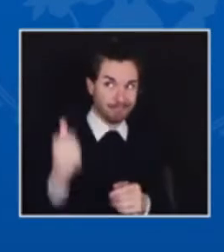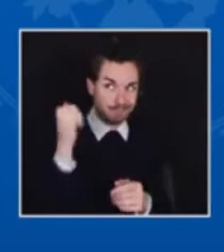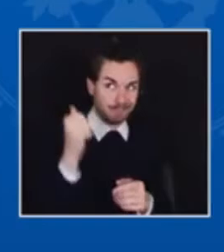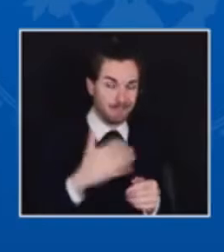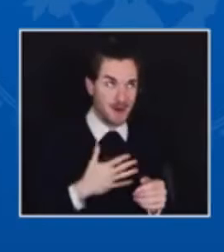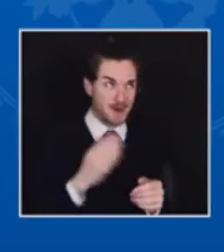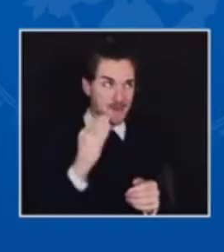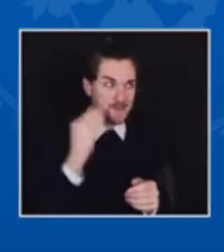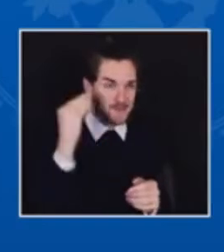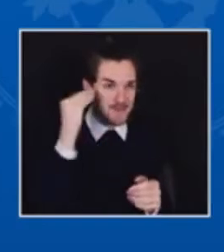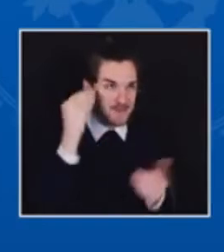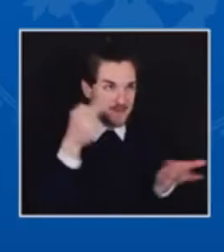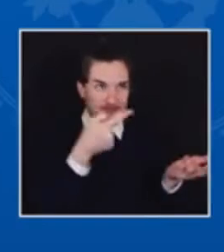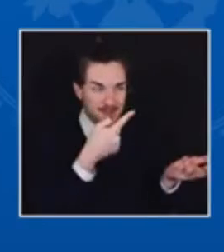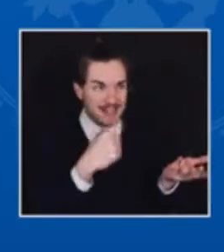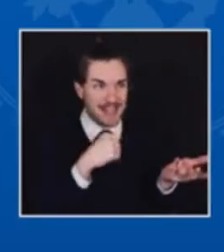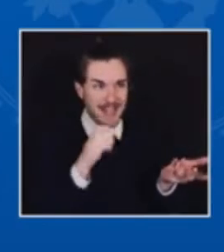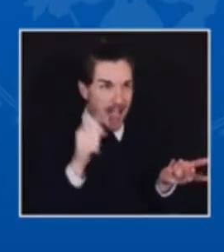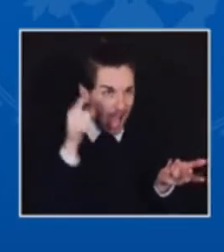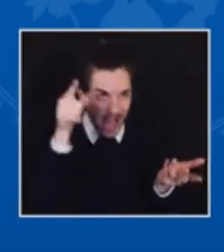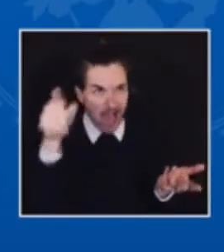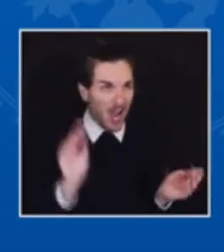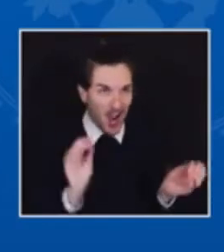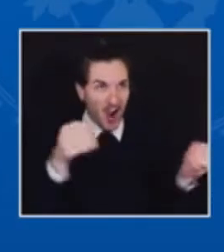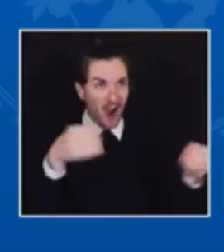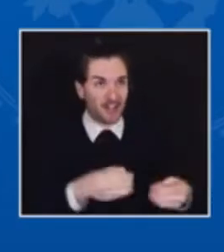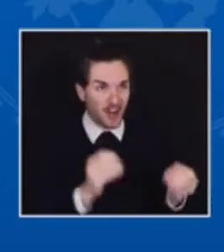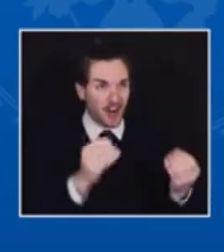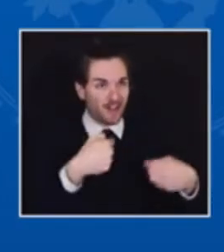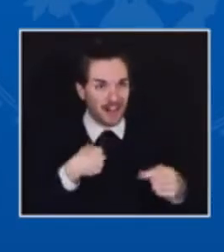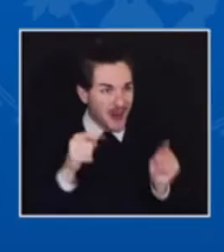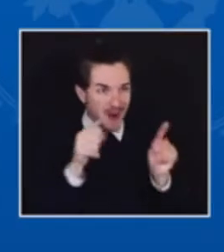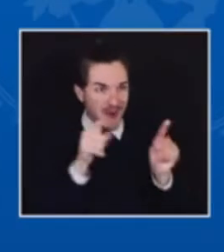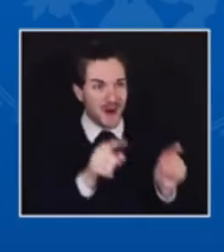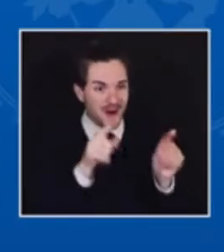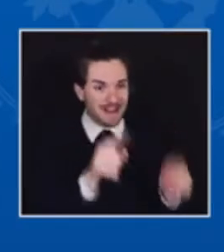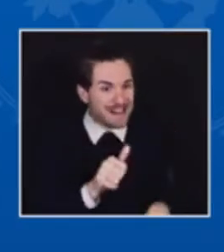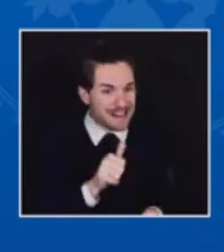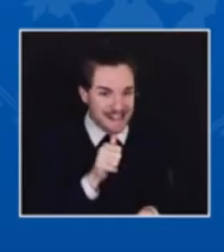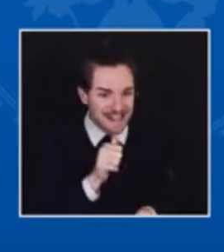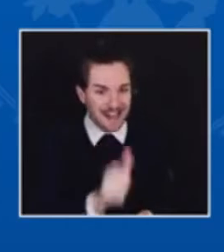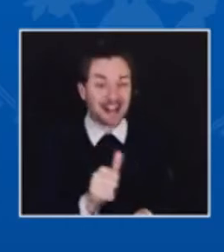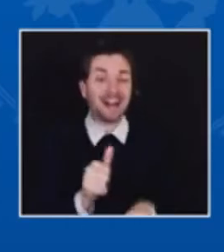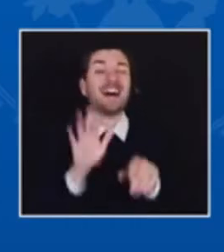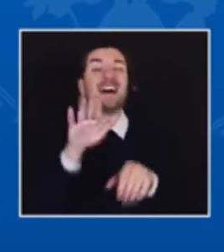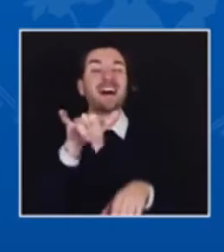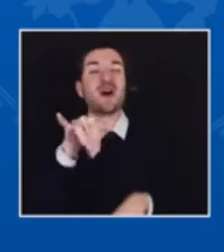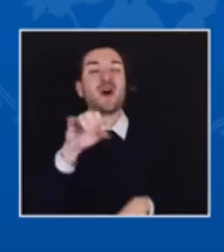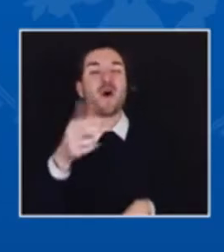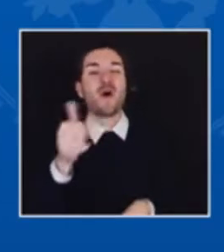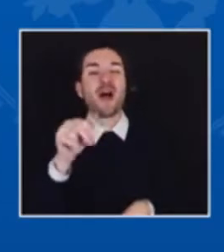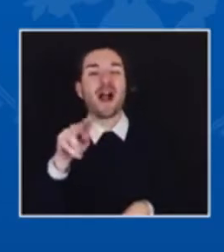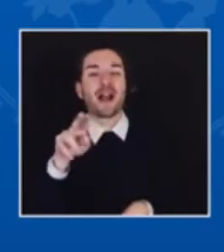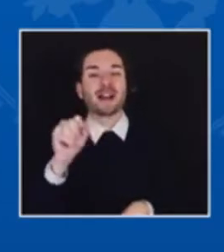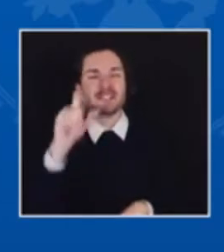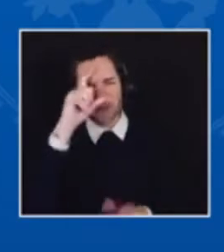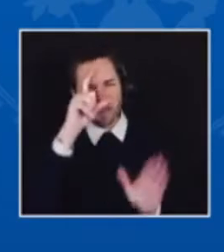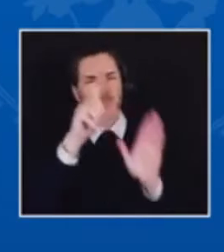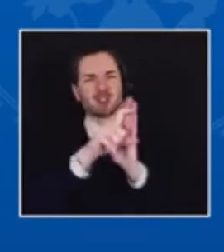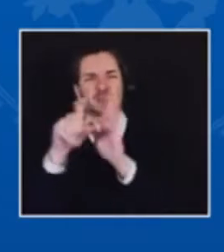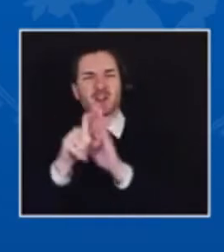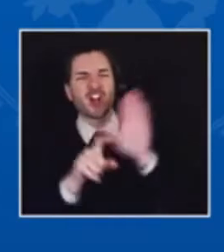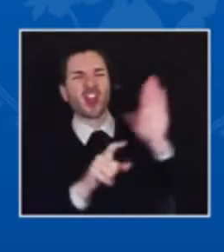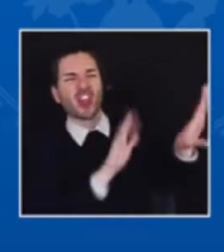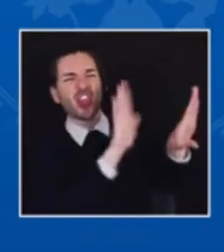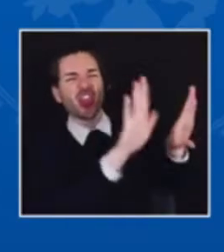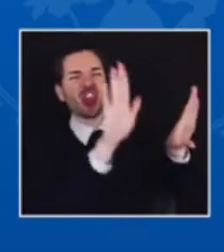children's art and such things um and johanes obviously needs more pictures on us well um but we also you know president-elect and the